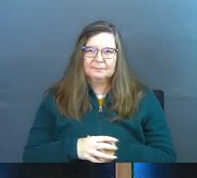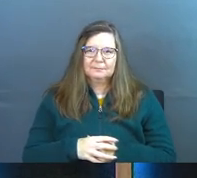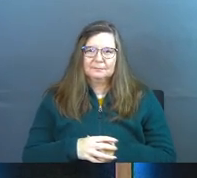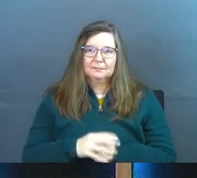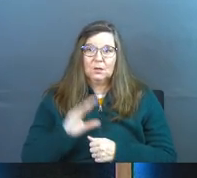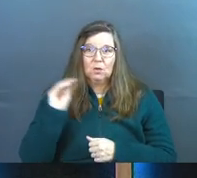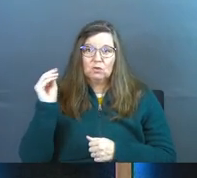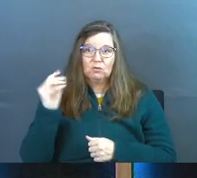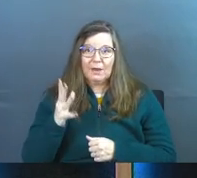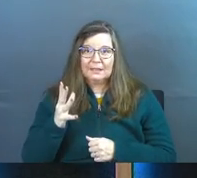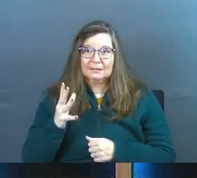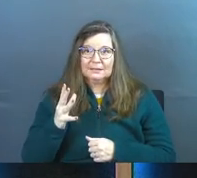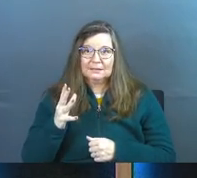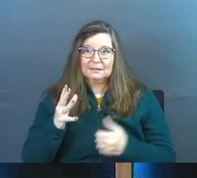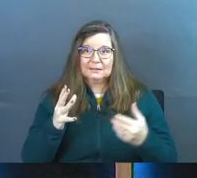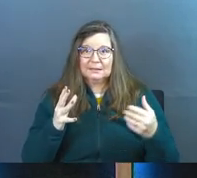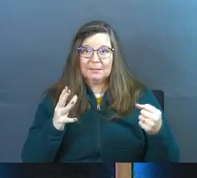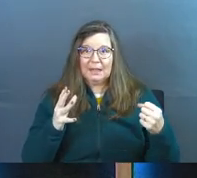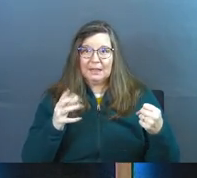Grace.